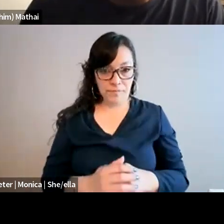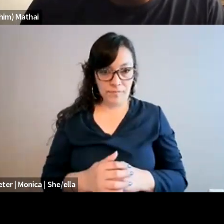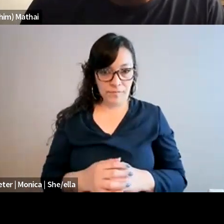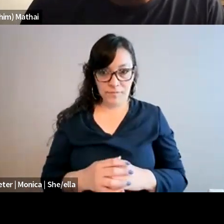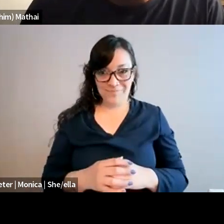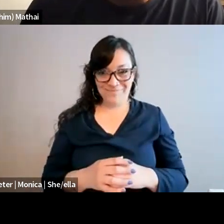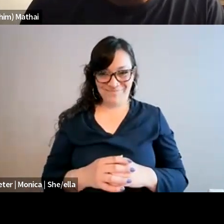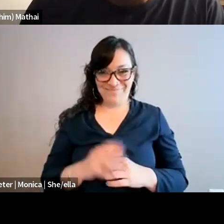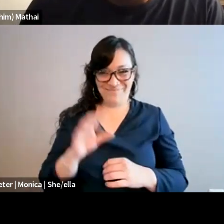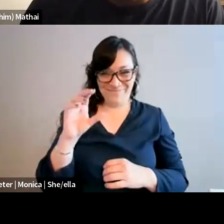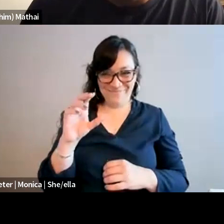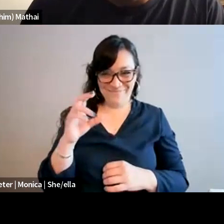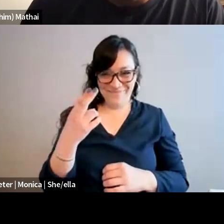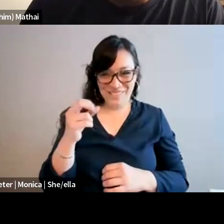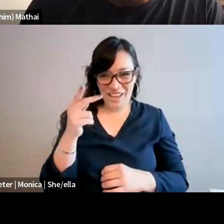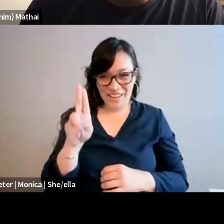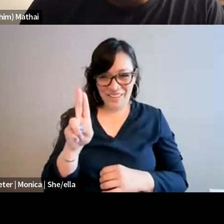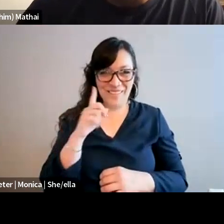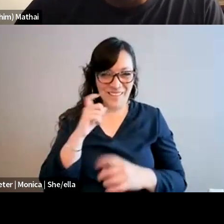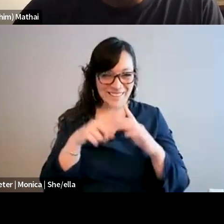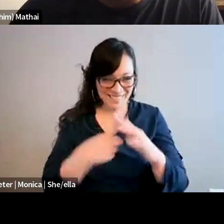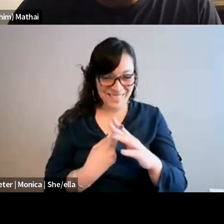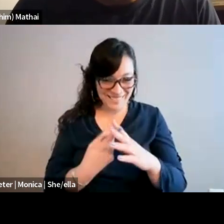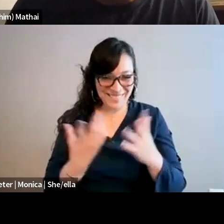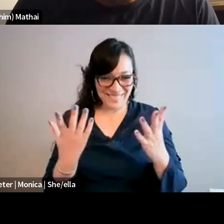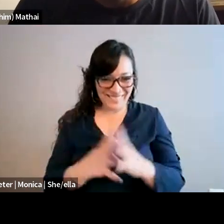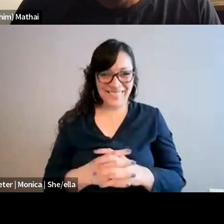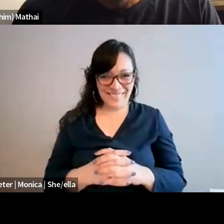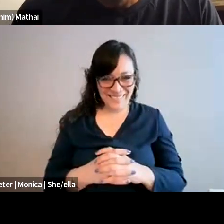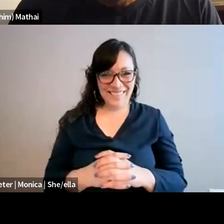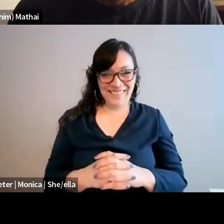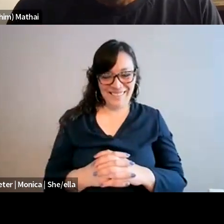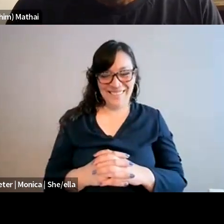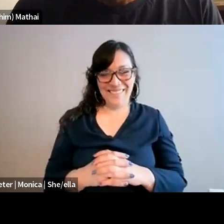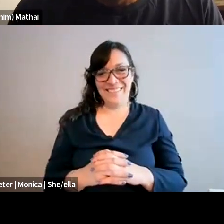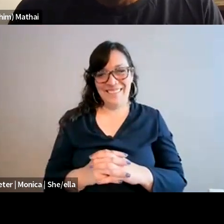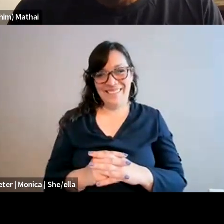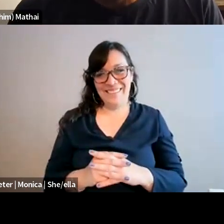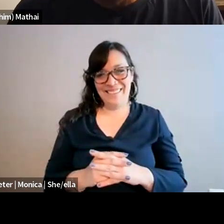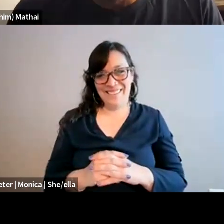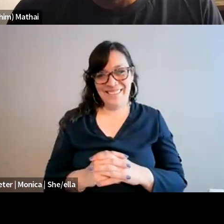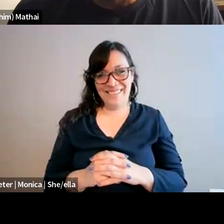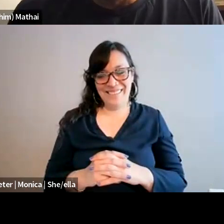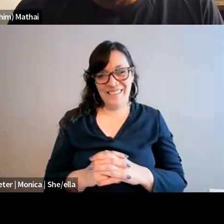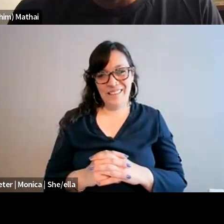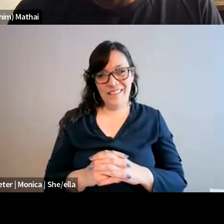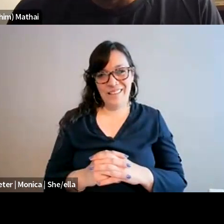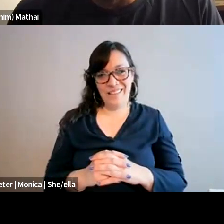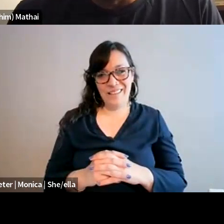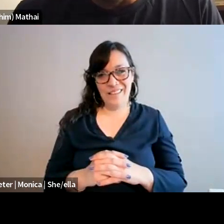All right, I'll take a turn, get us started. How's that? So this is Chaku. So, you know,